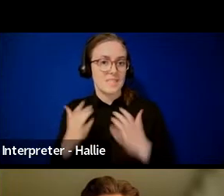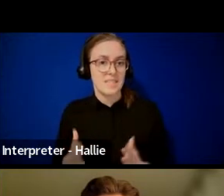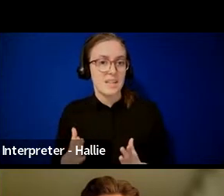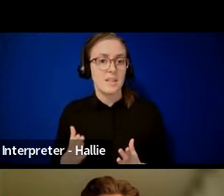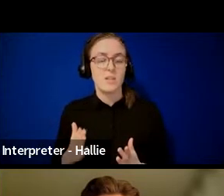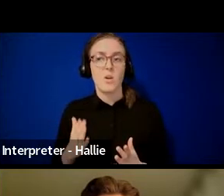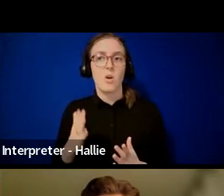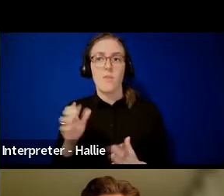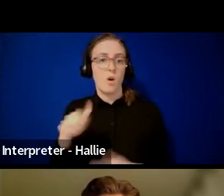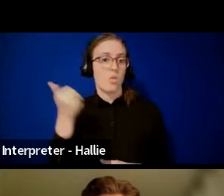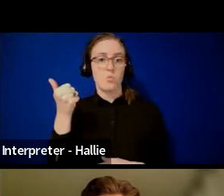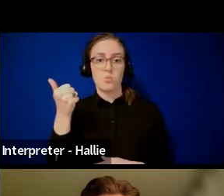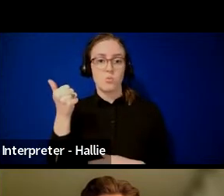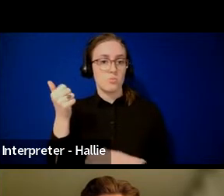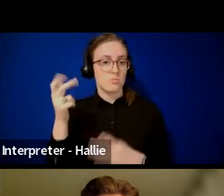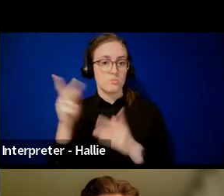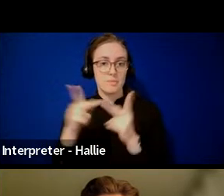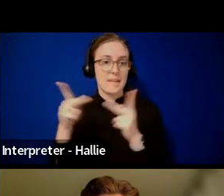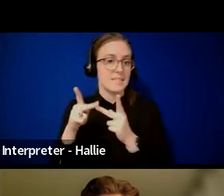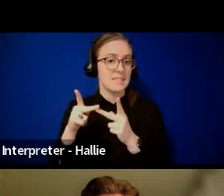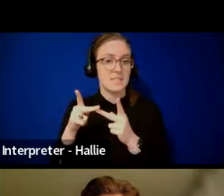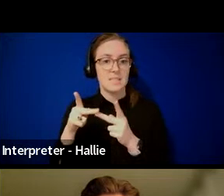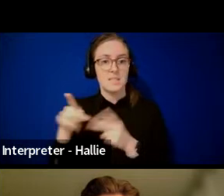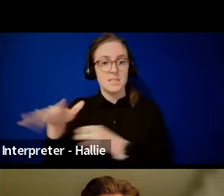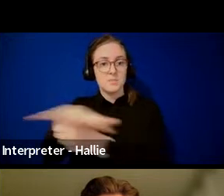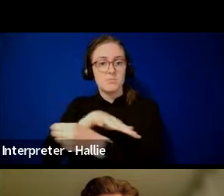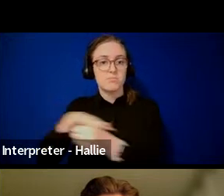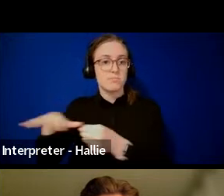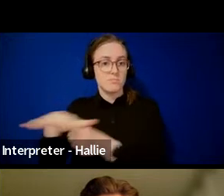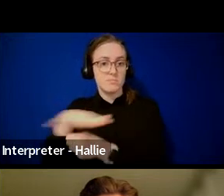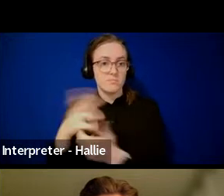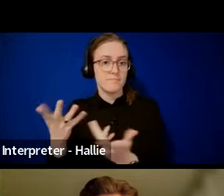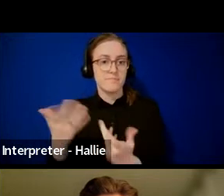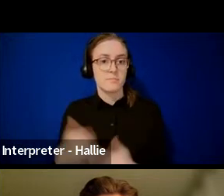of any other places in the surrounding areas?